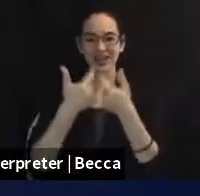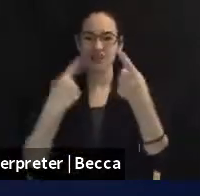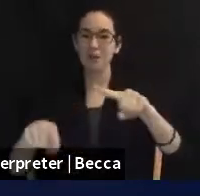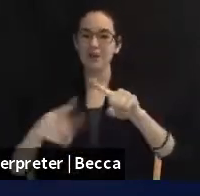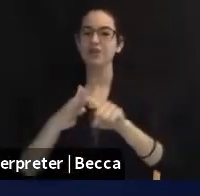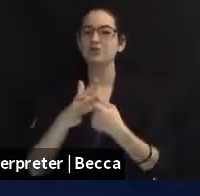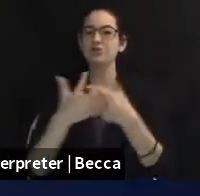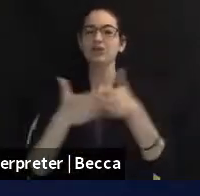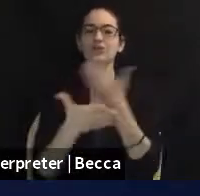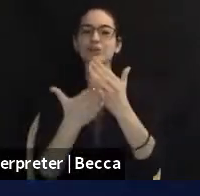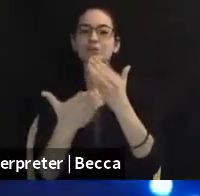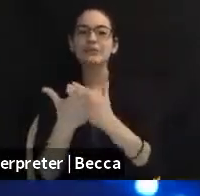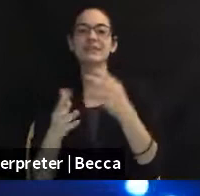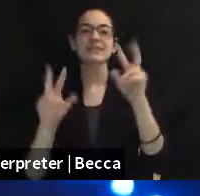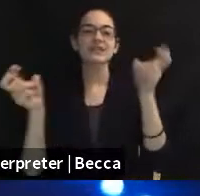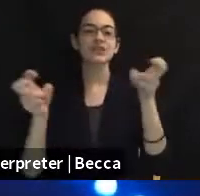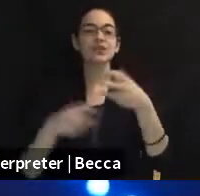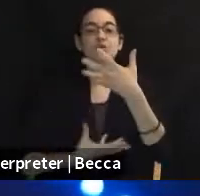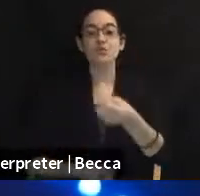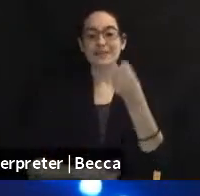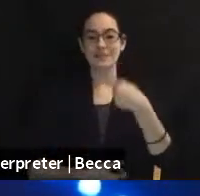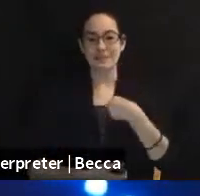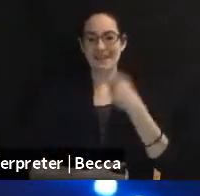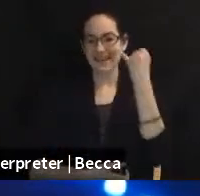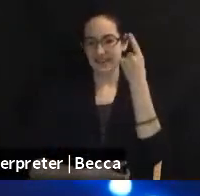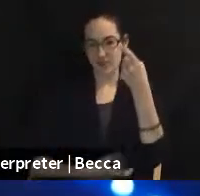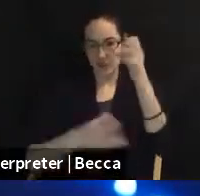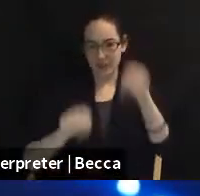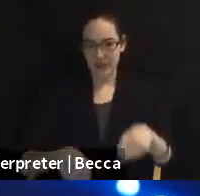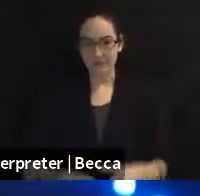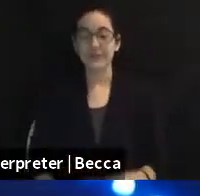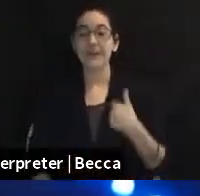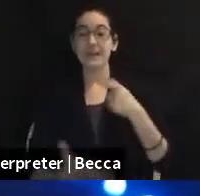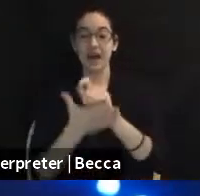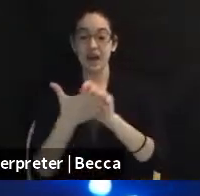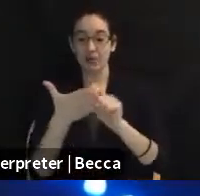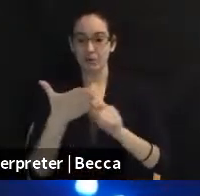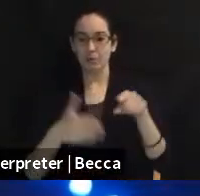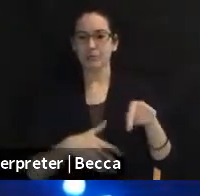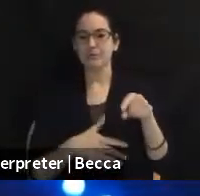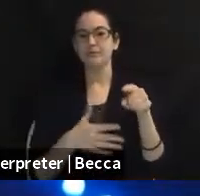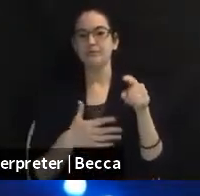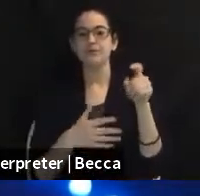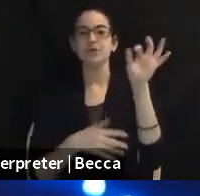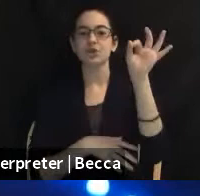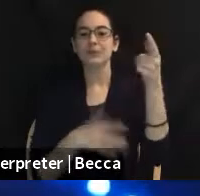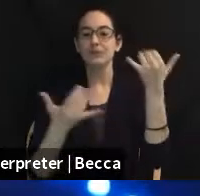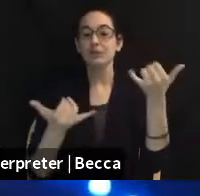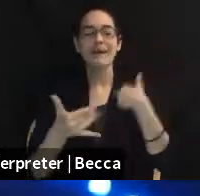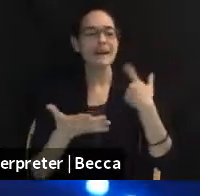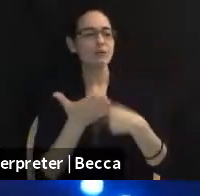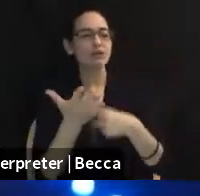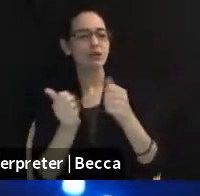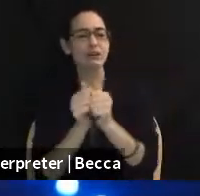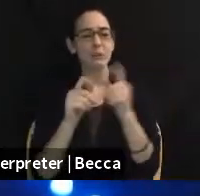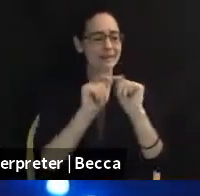called Trust Me If You Can. And I wrote the brief for it, and I was talking to John, our lead pastor, about it, and our